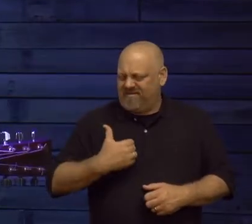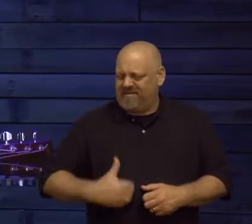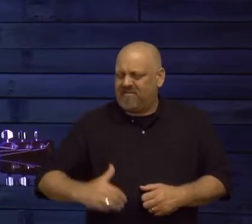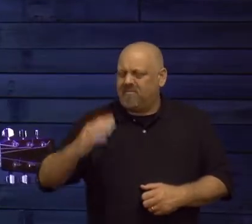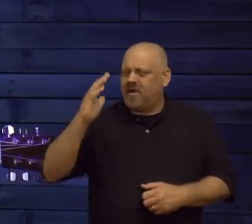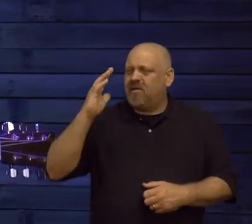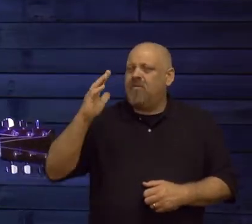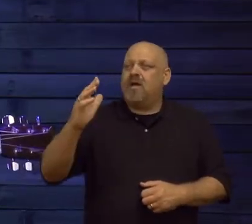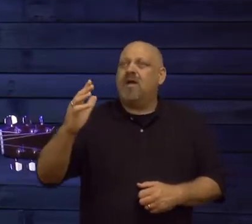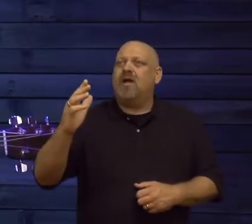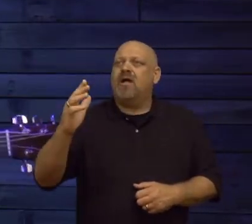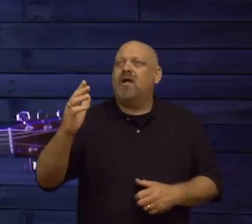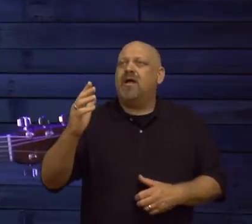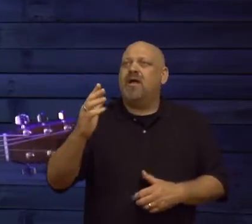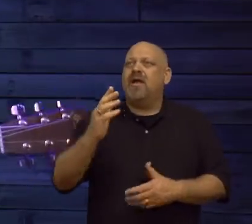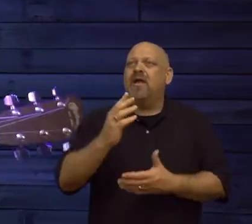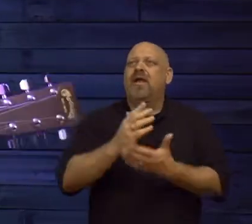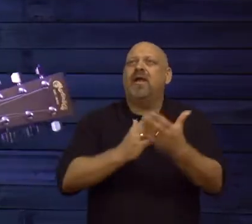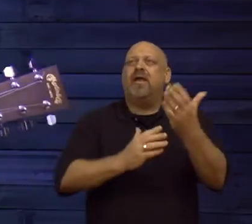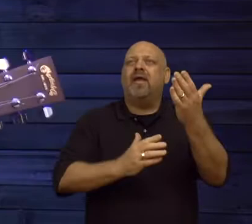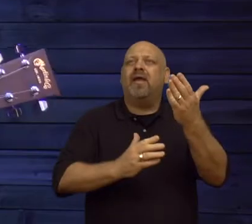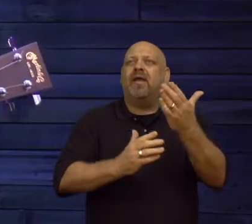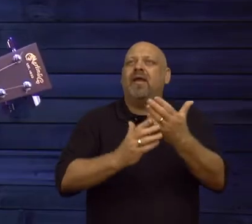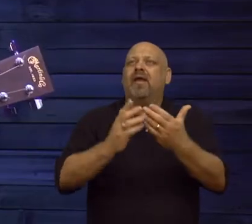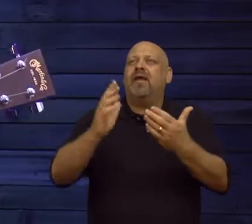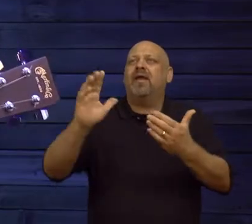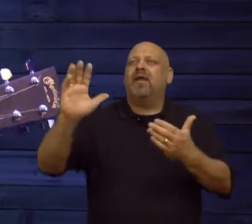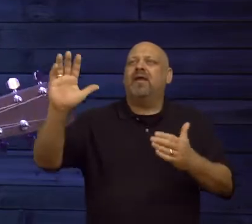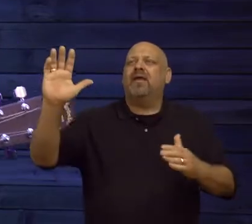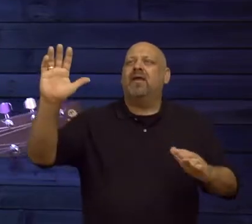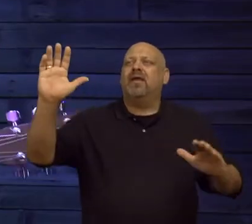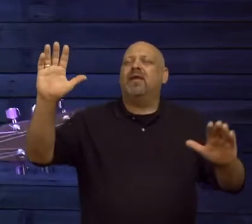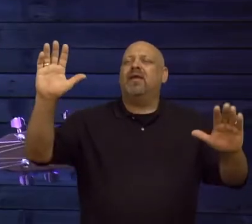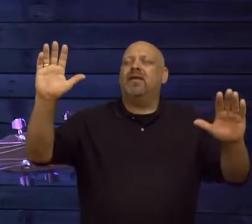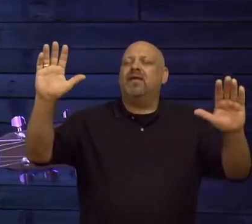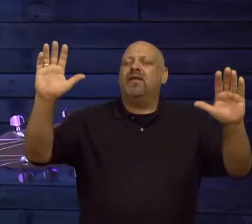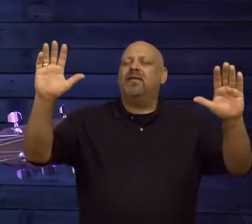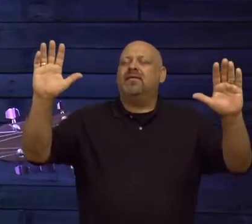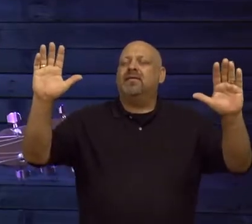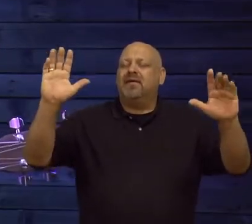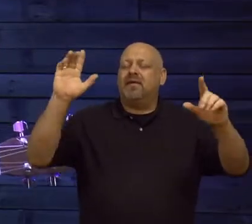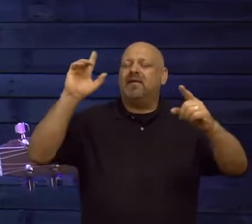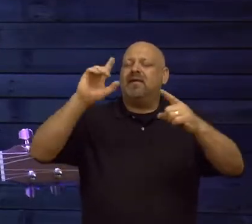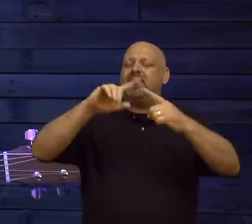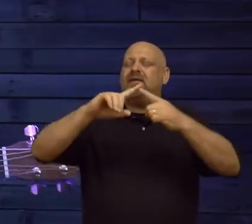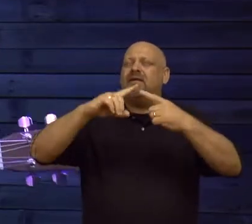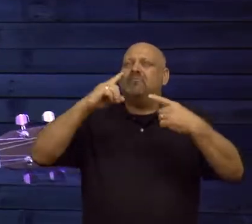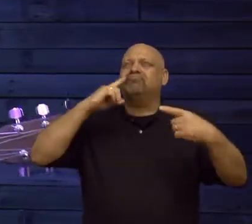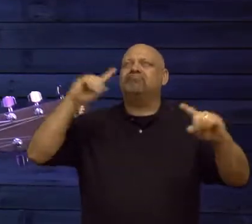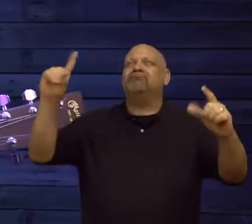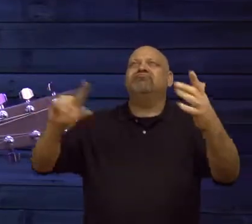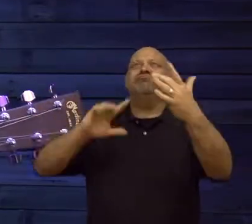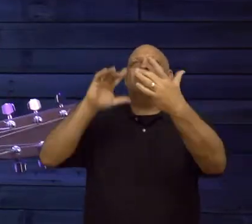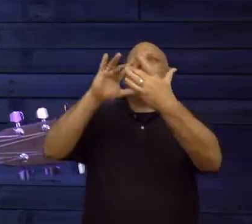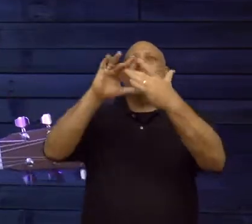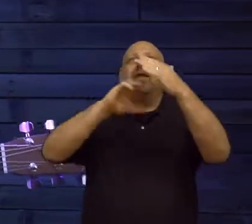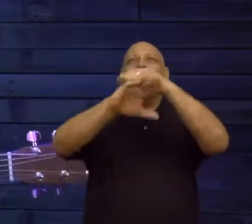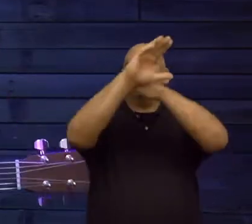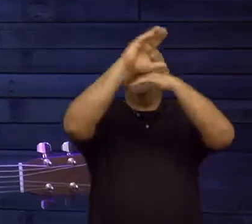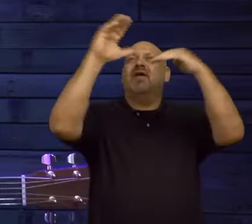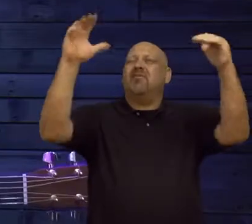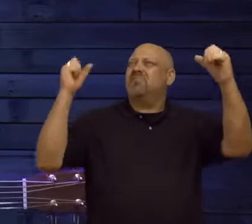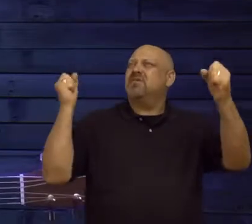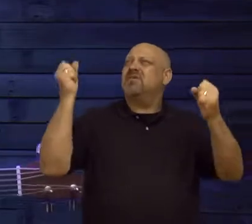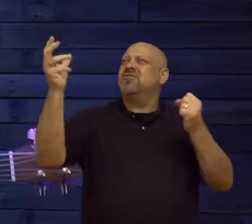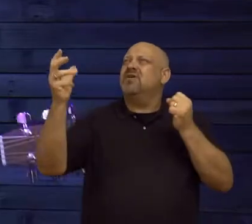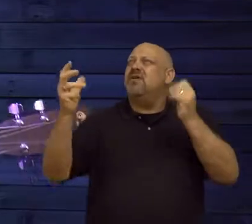I'm gonna lift my hands till I can reach heaven. I'm